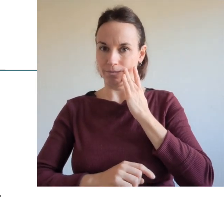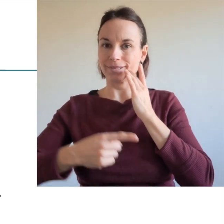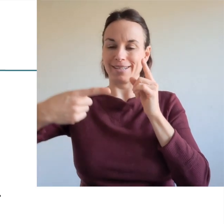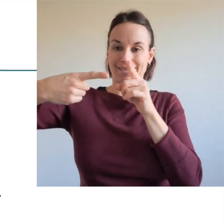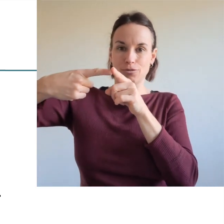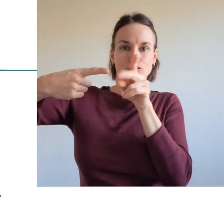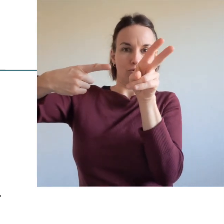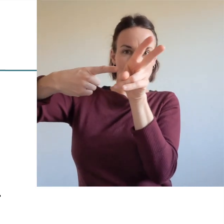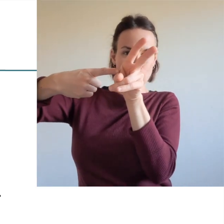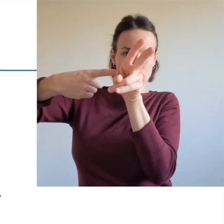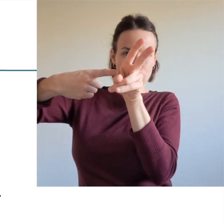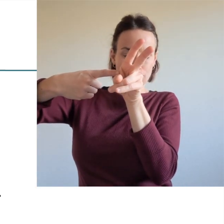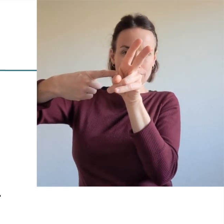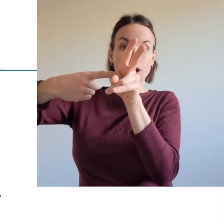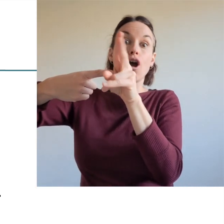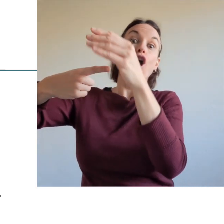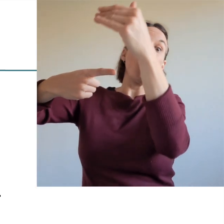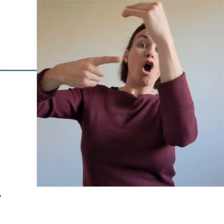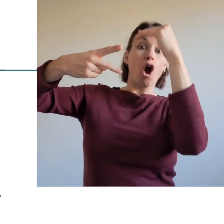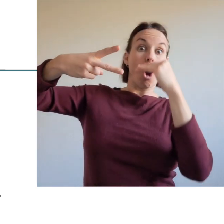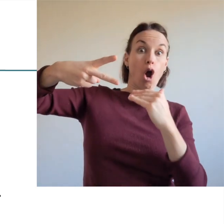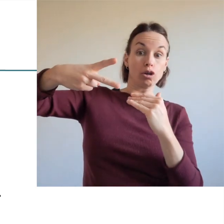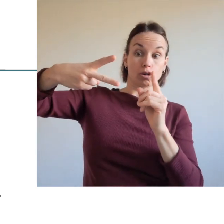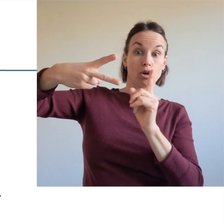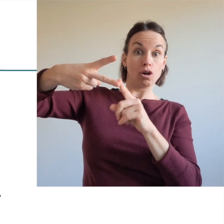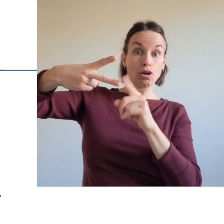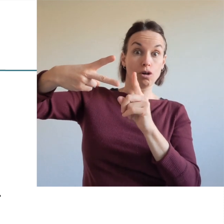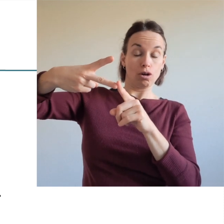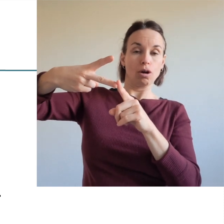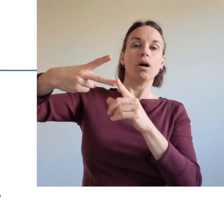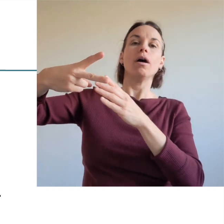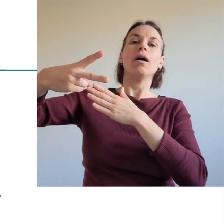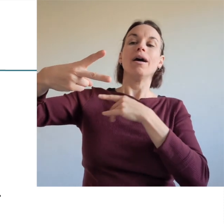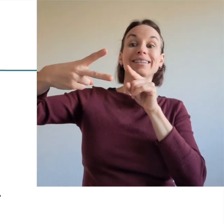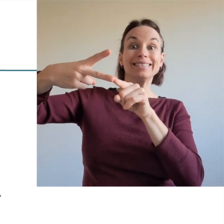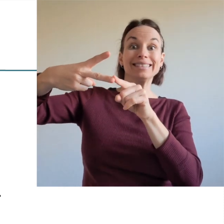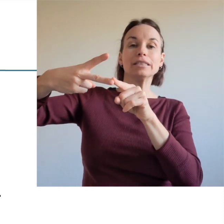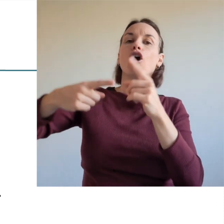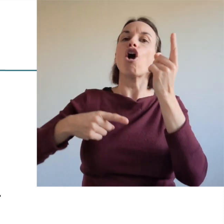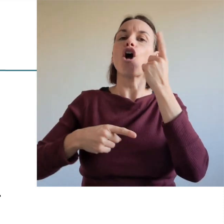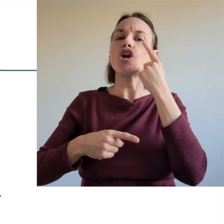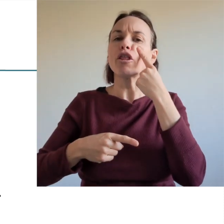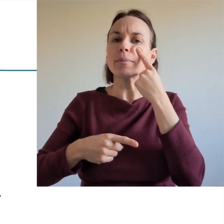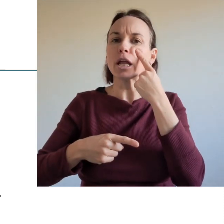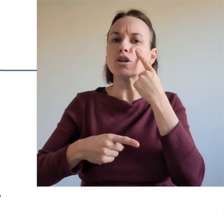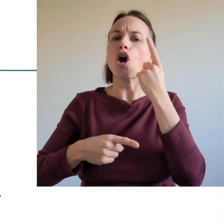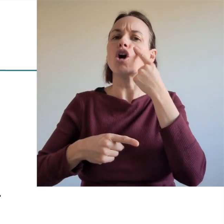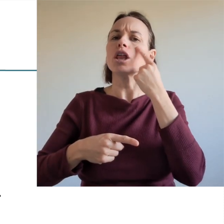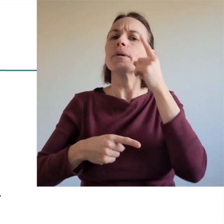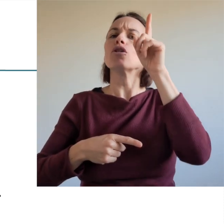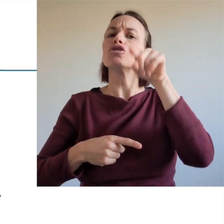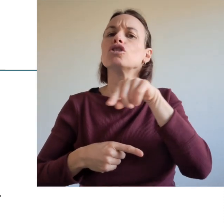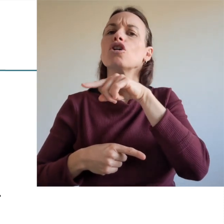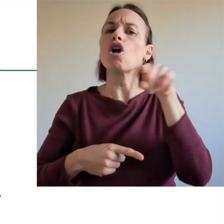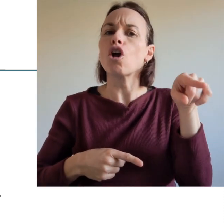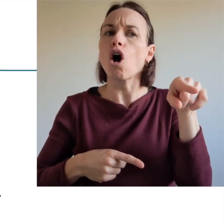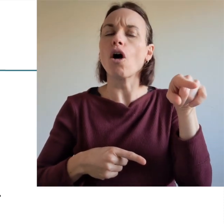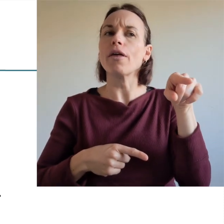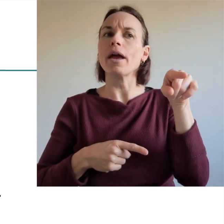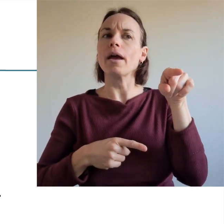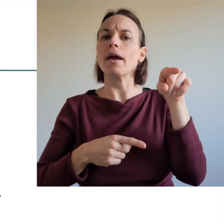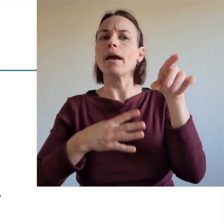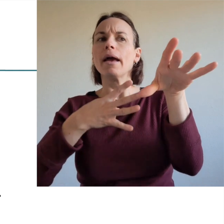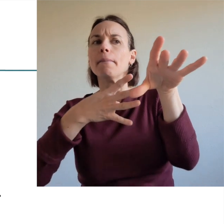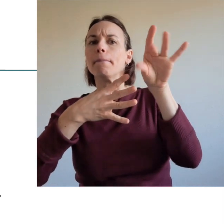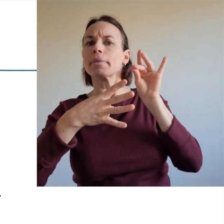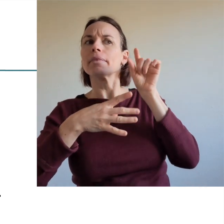A second dimension concerns epistemicity, which, as we have just mentioned, refers to whether the speaker